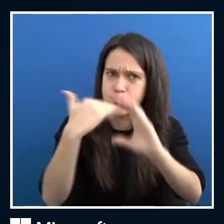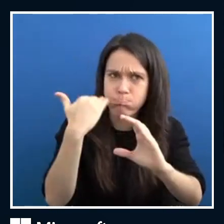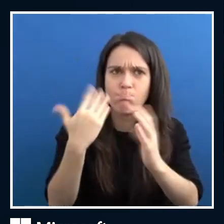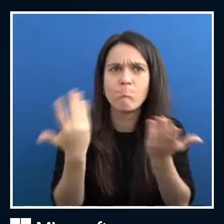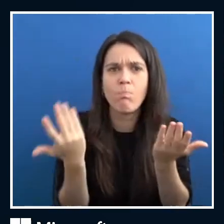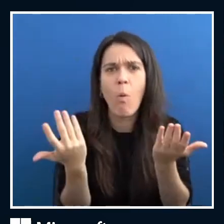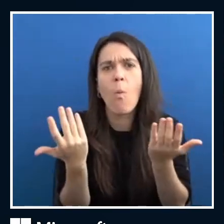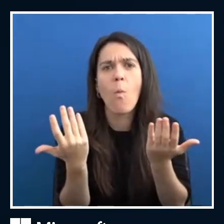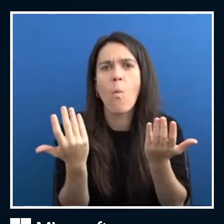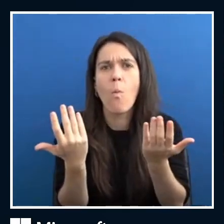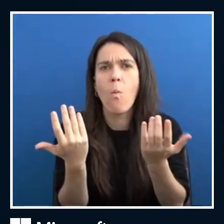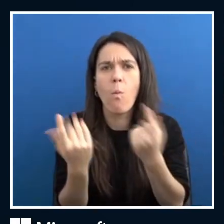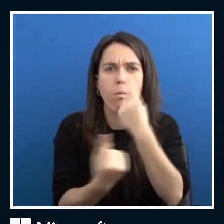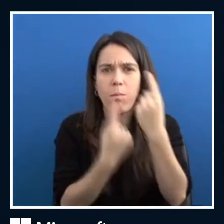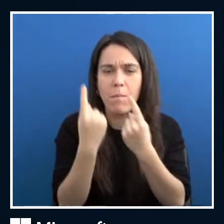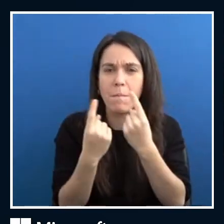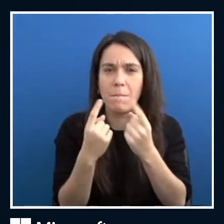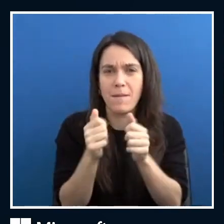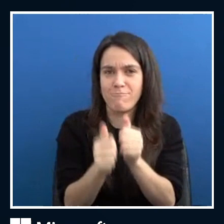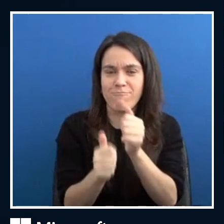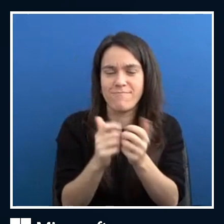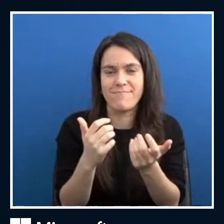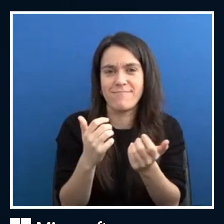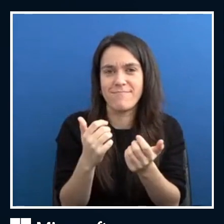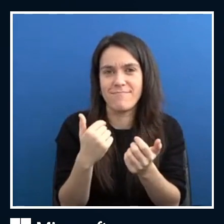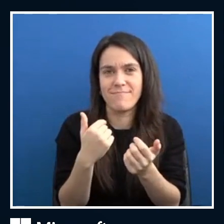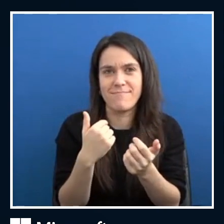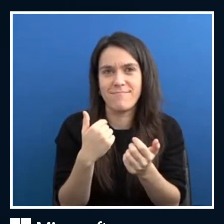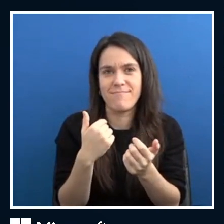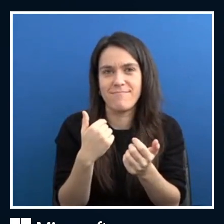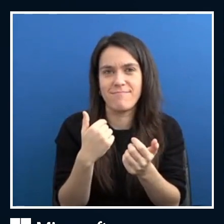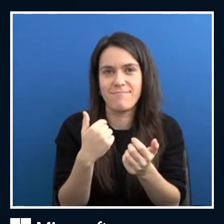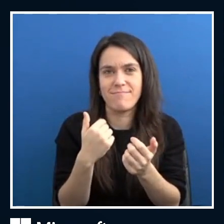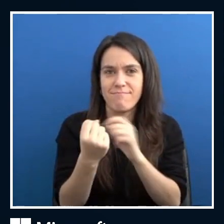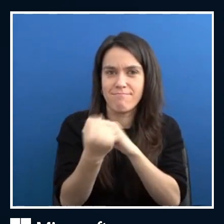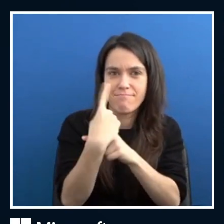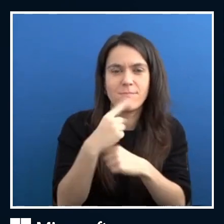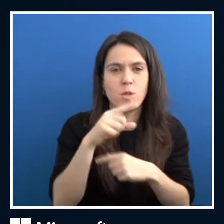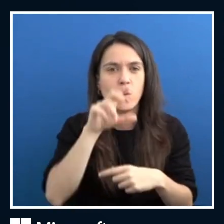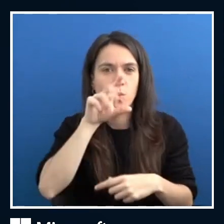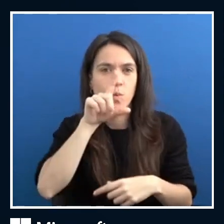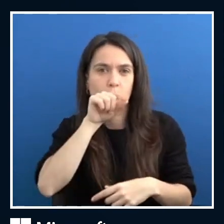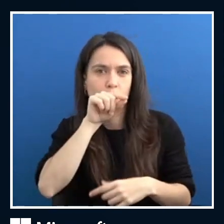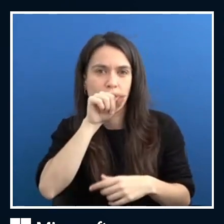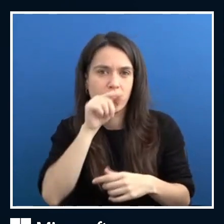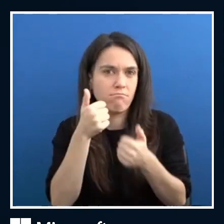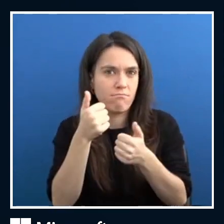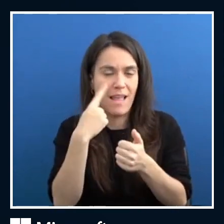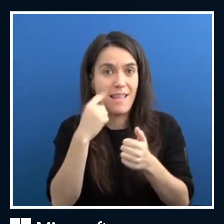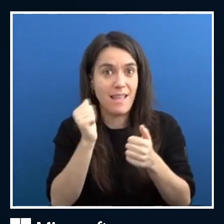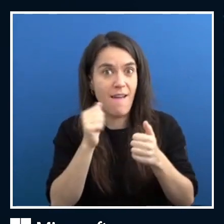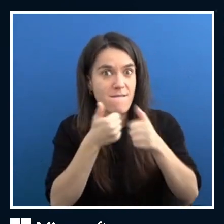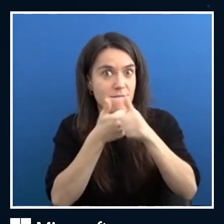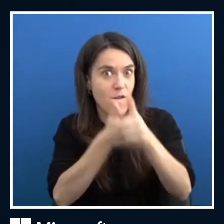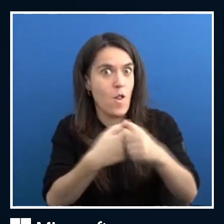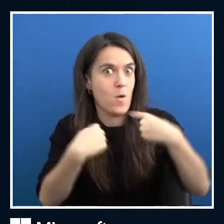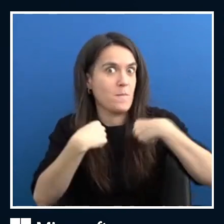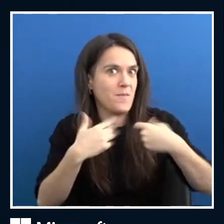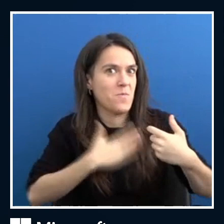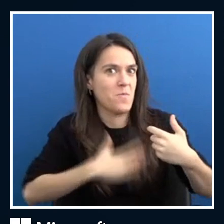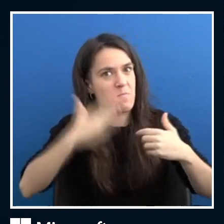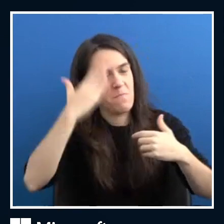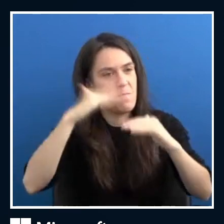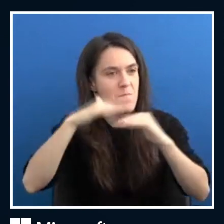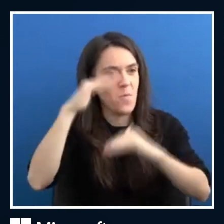question, don't hesitate to email me or send me a message on Twitter. Follow me if you want to know more about the global AI